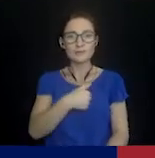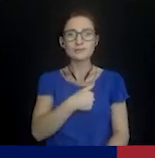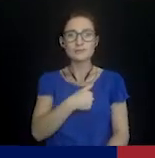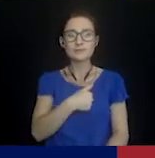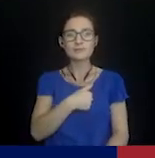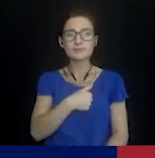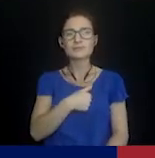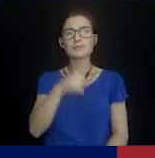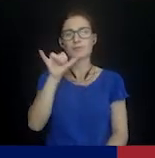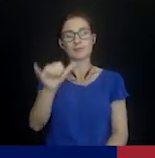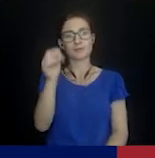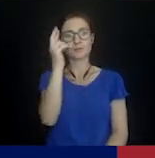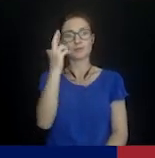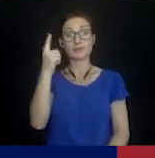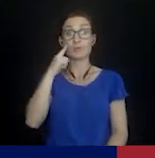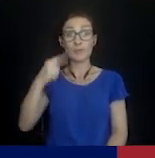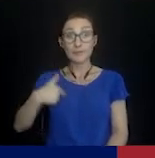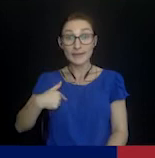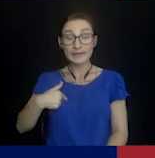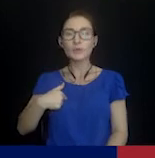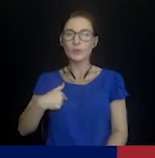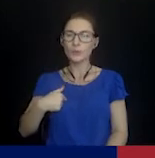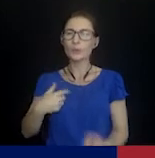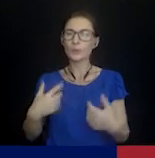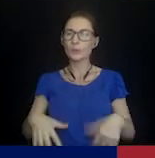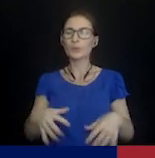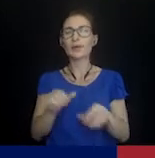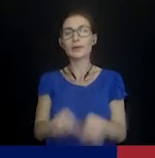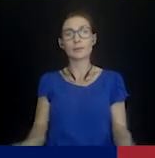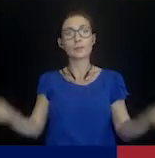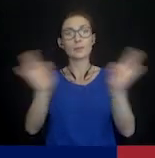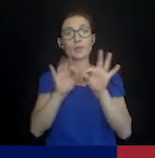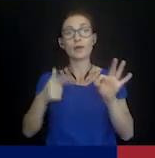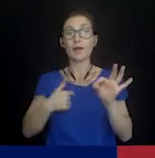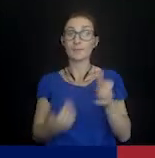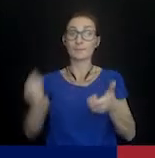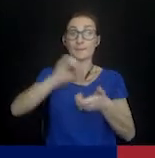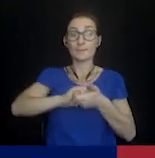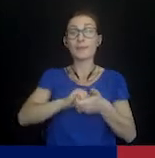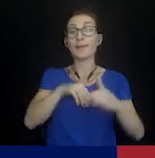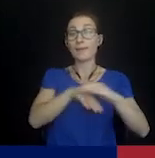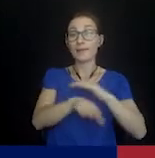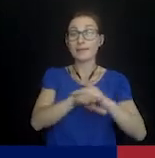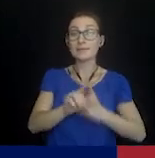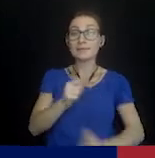And I think that is why, for me, it's very important to be involved with Access the Vote